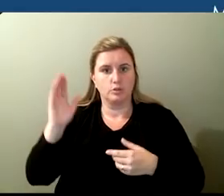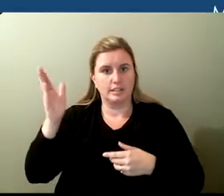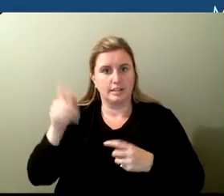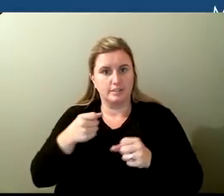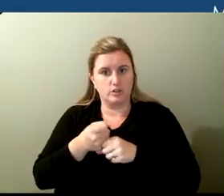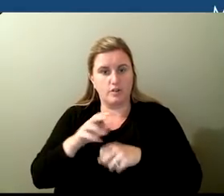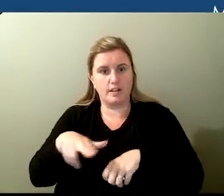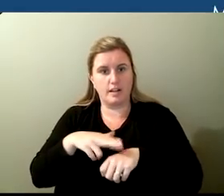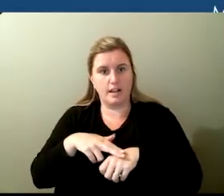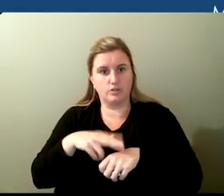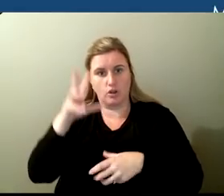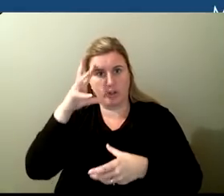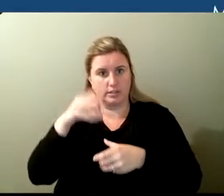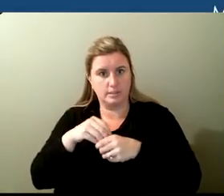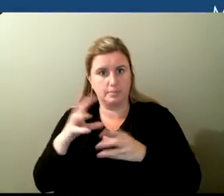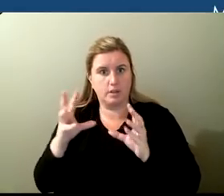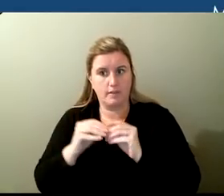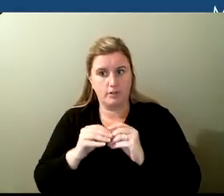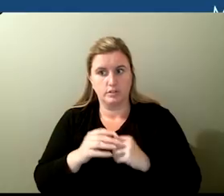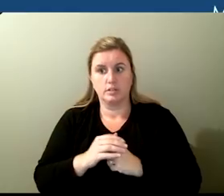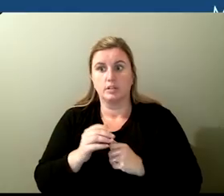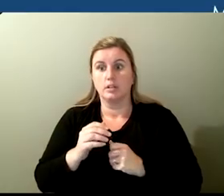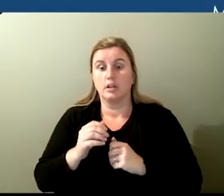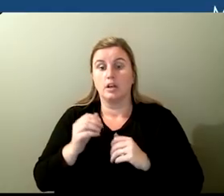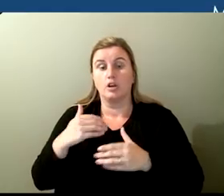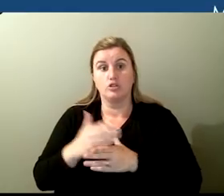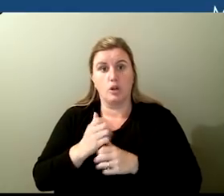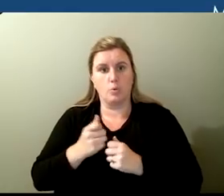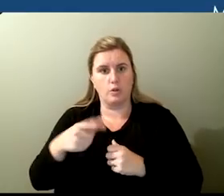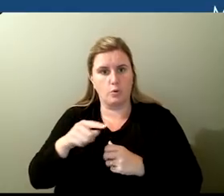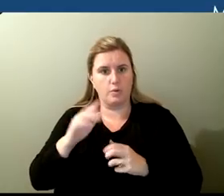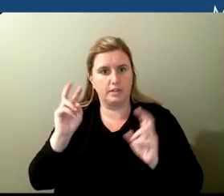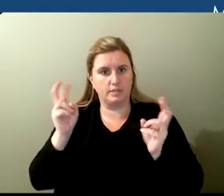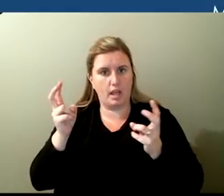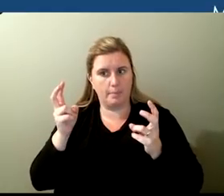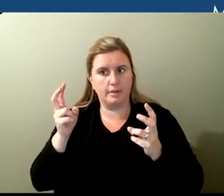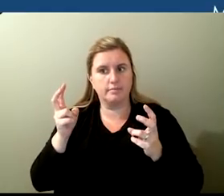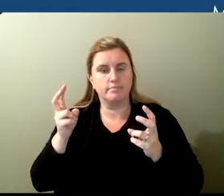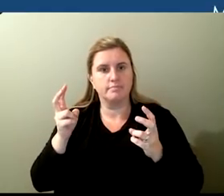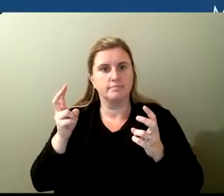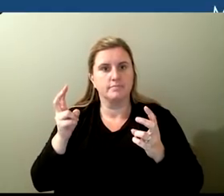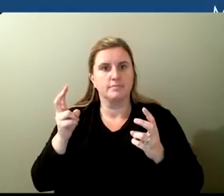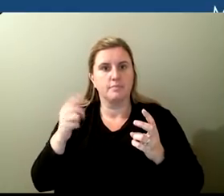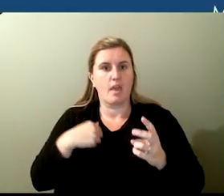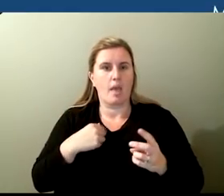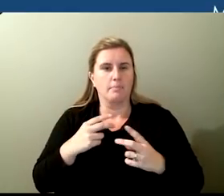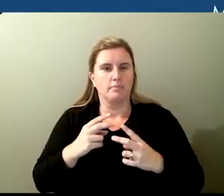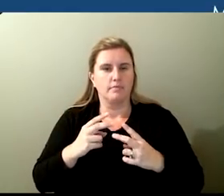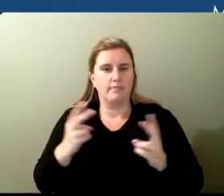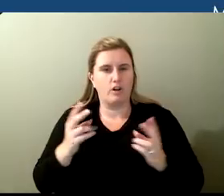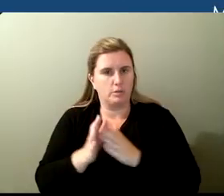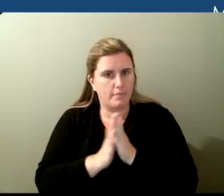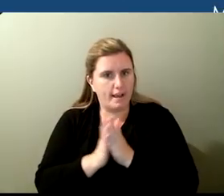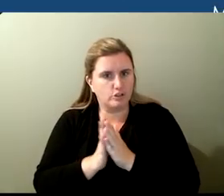at the National Autism Conference and share with you a topic that I'm very